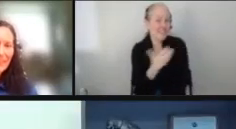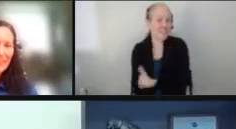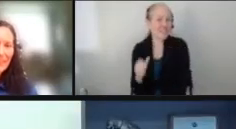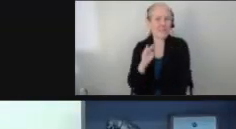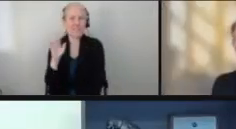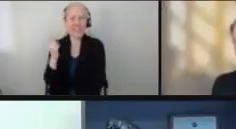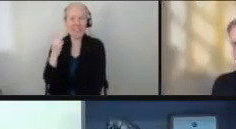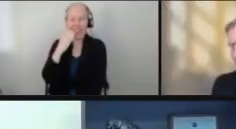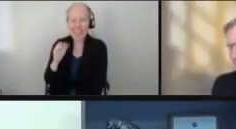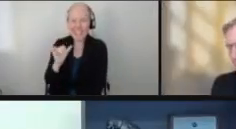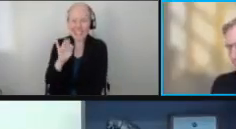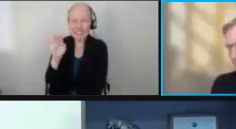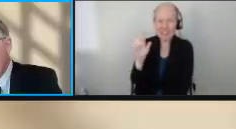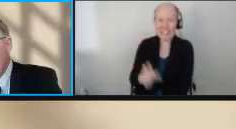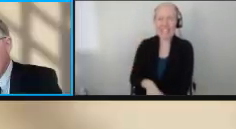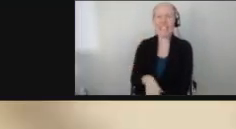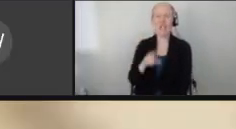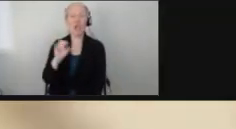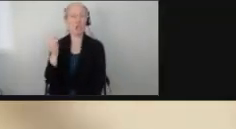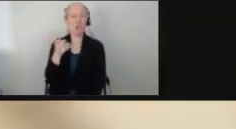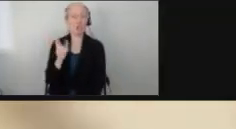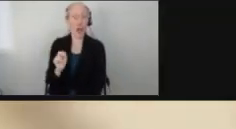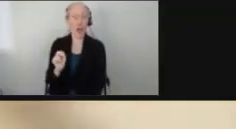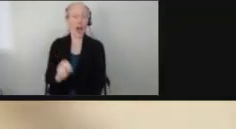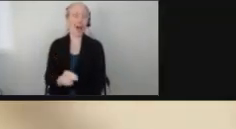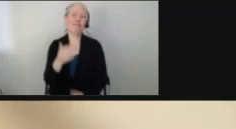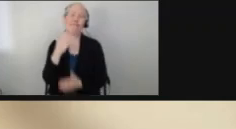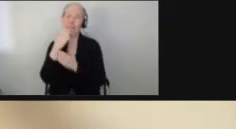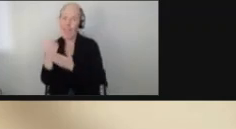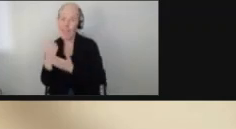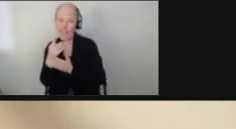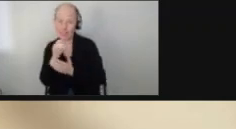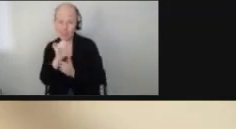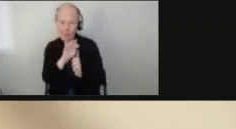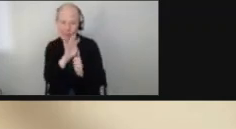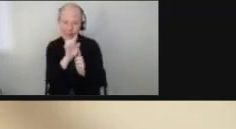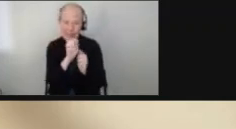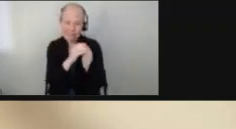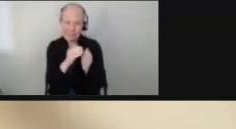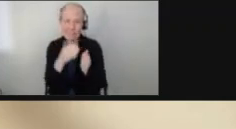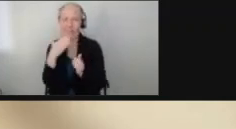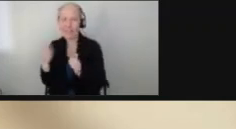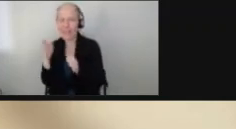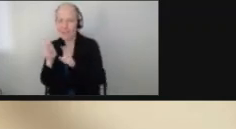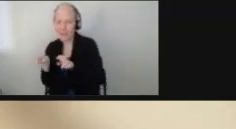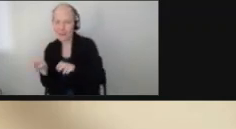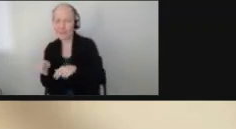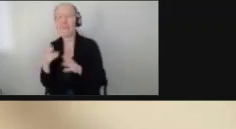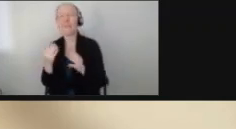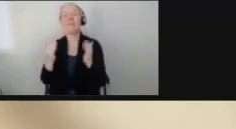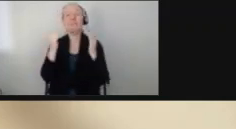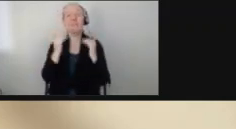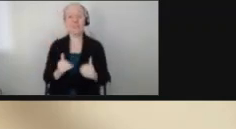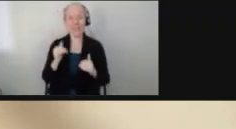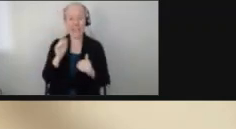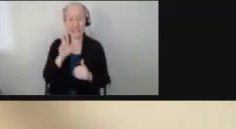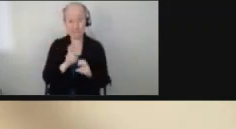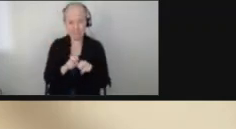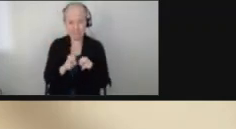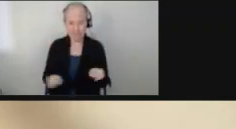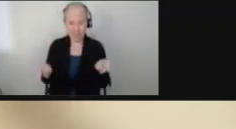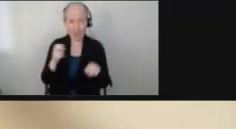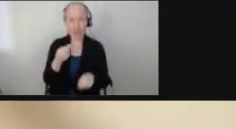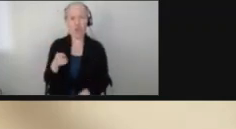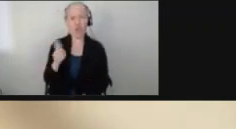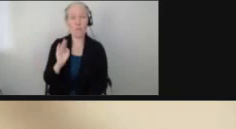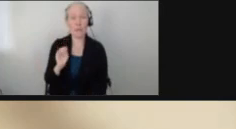the panel. That was excellent. We actually move on now to our next panel, which is Human Factors and Human Systems Integration